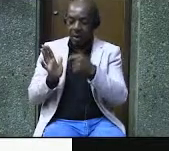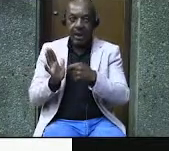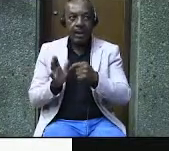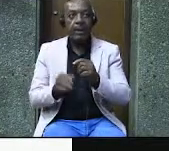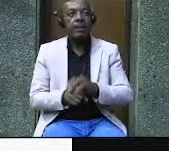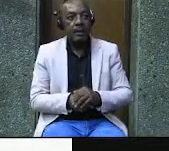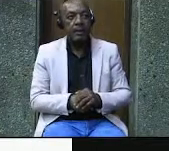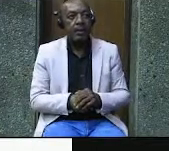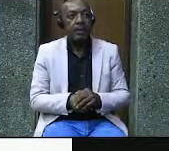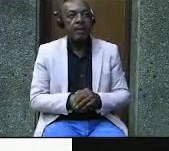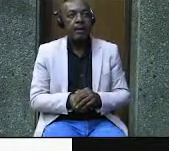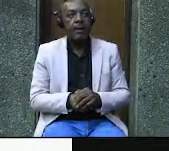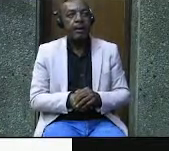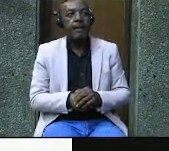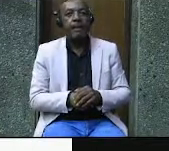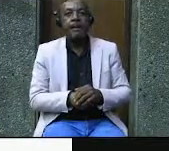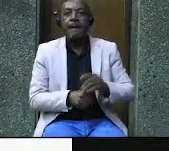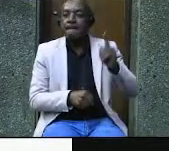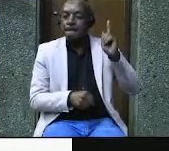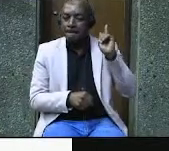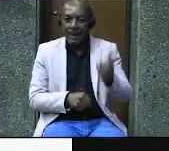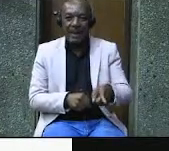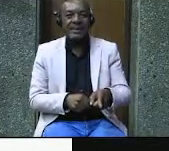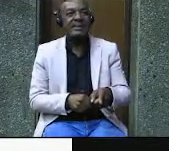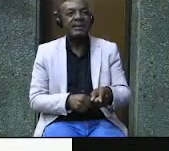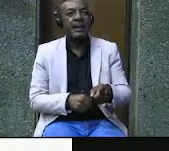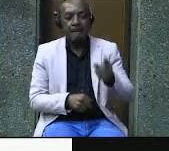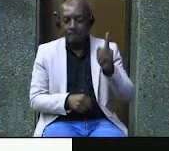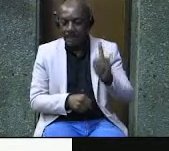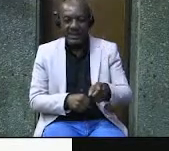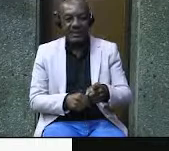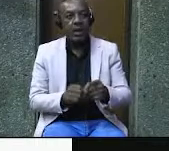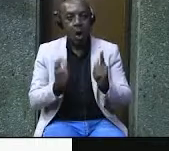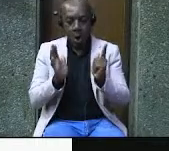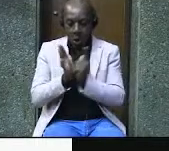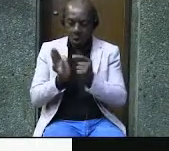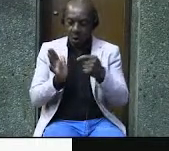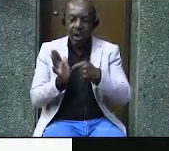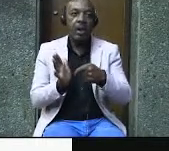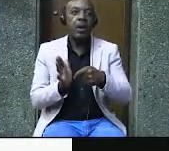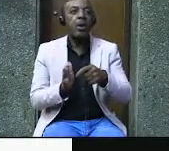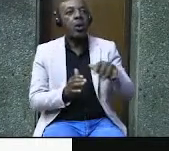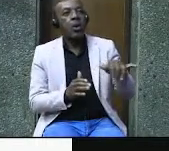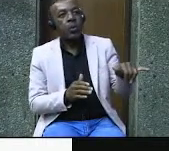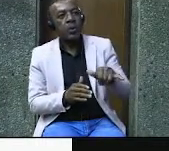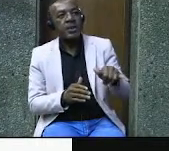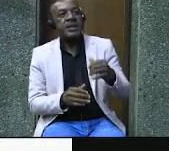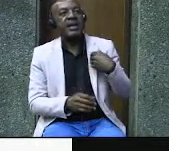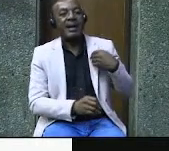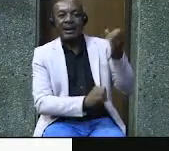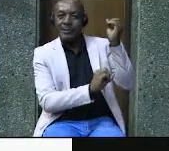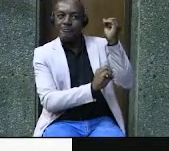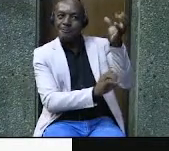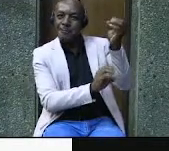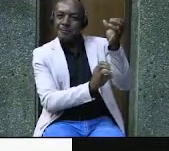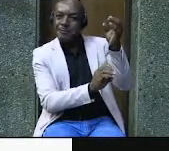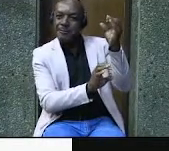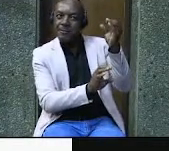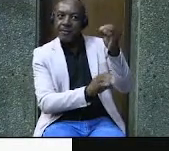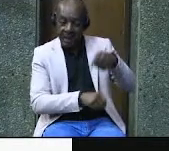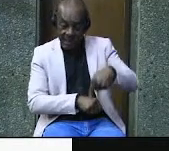terms of a law of general application. In other words, that law, like the law that we are presenting to you this